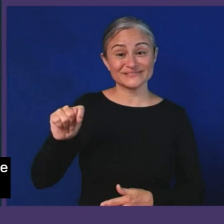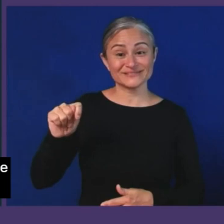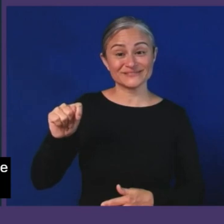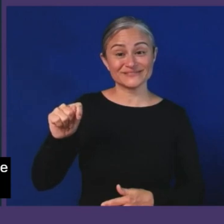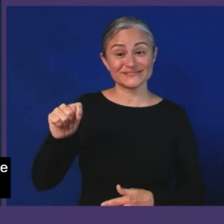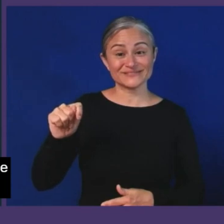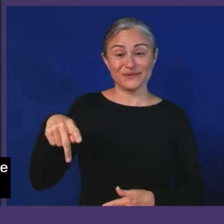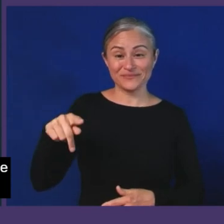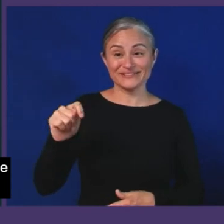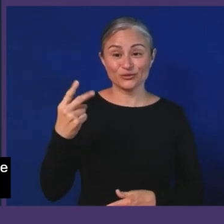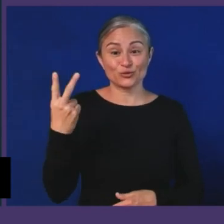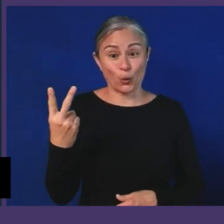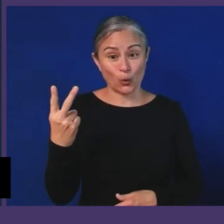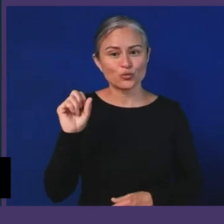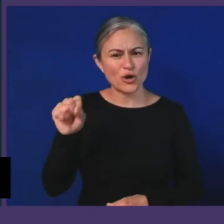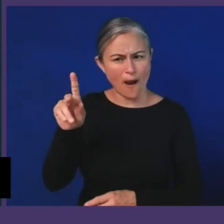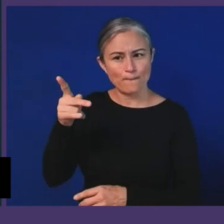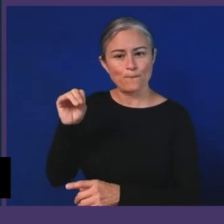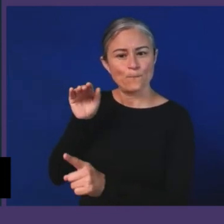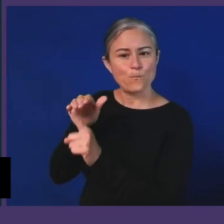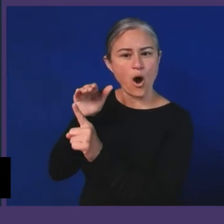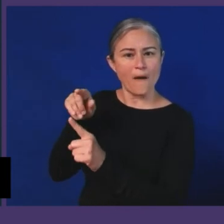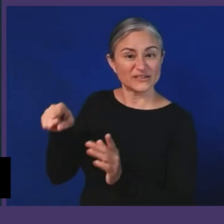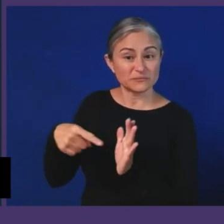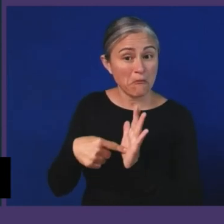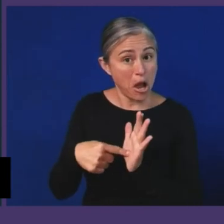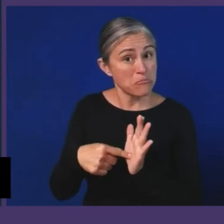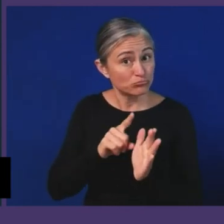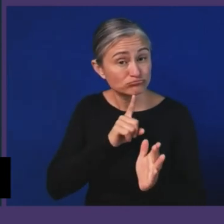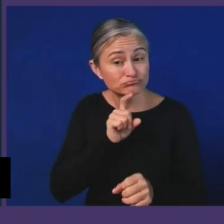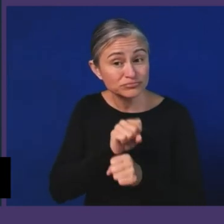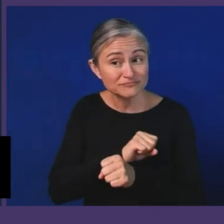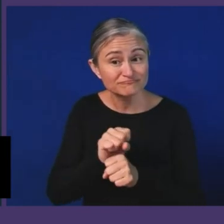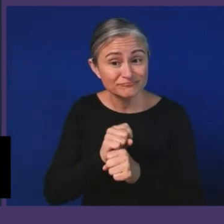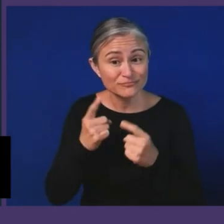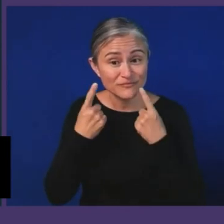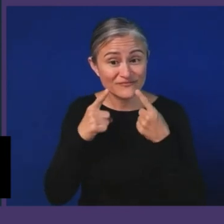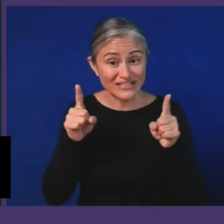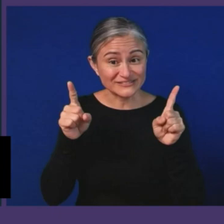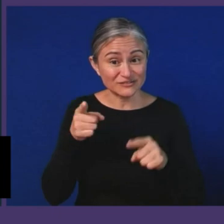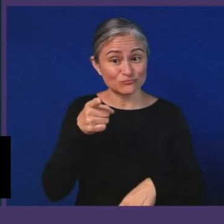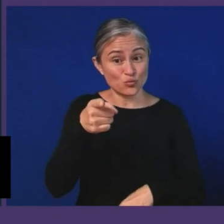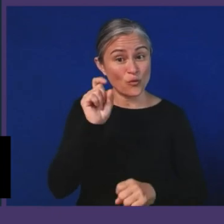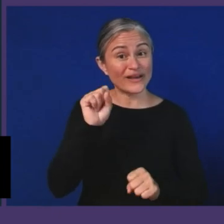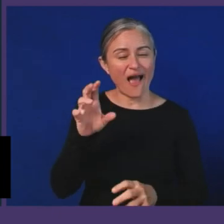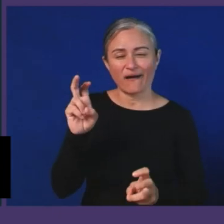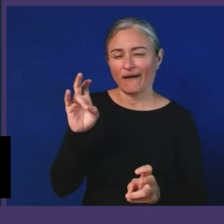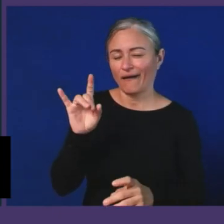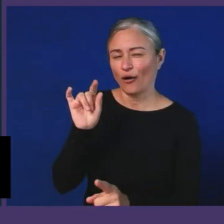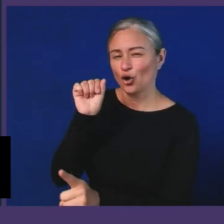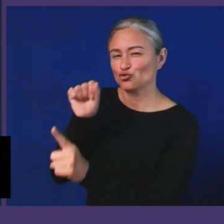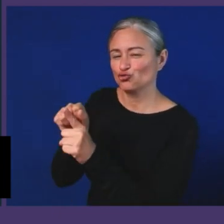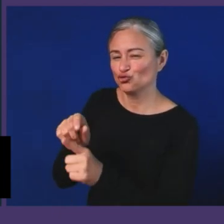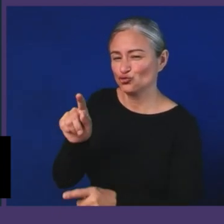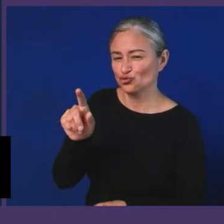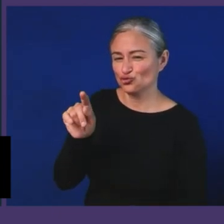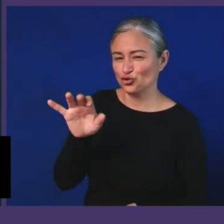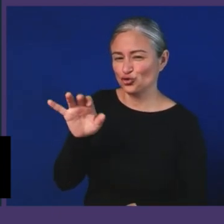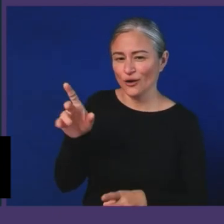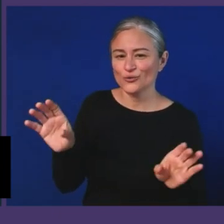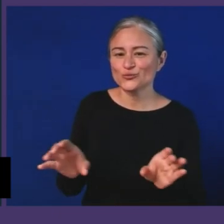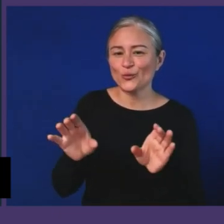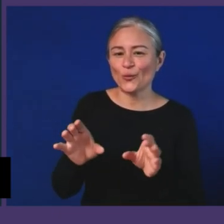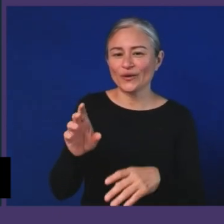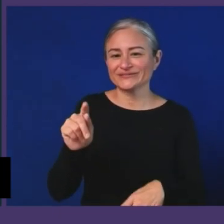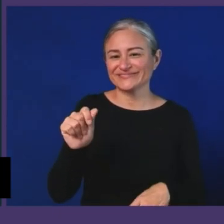language models, and they want to complete documents. So you can actually trick them into performing tasks just by arranging these fake documents. So in this